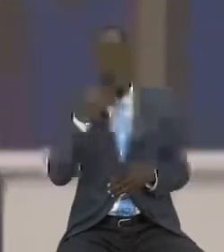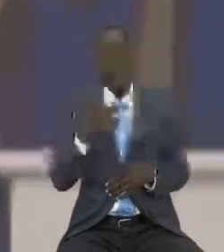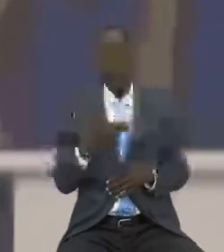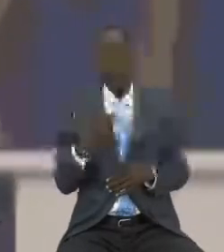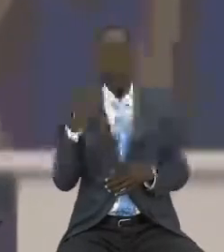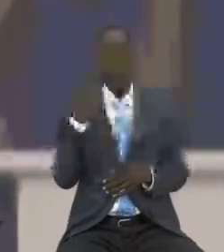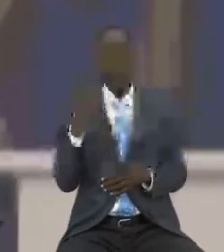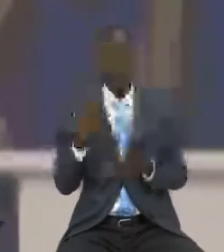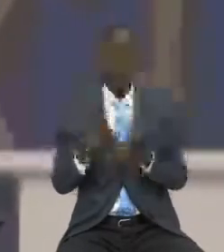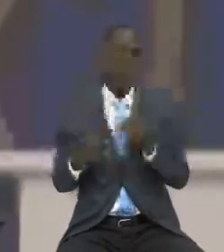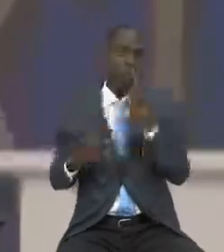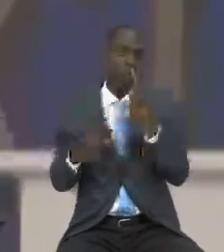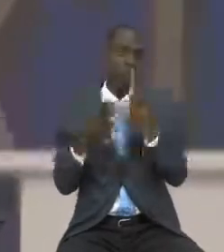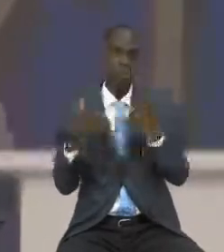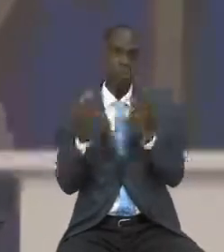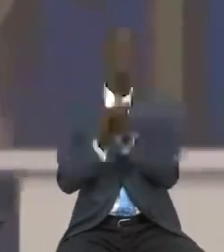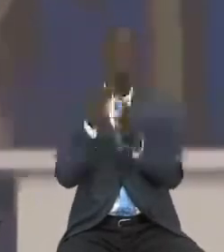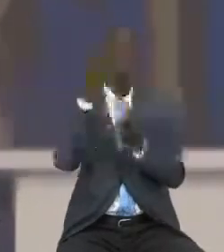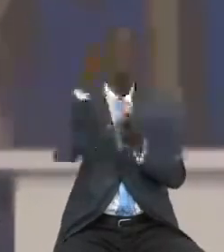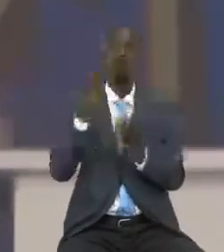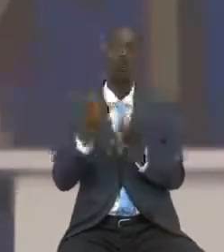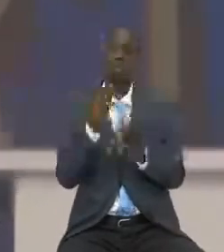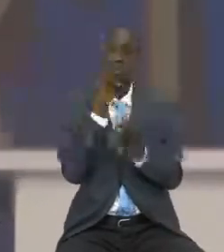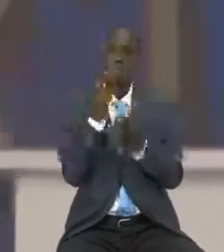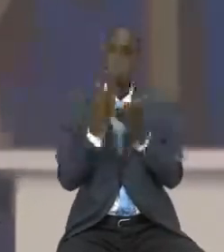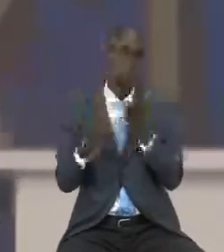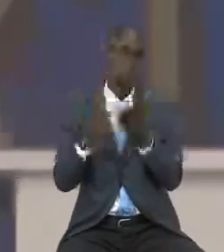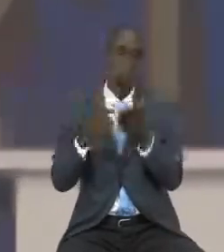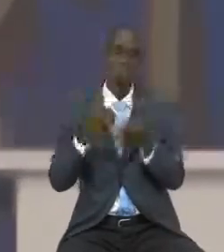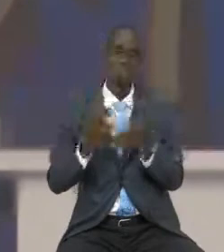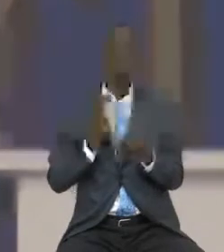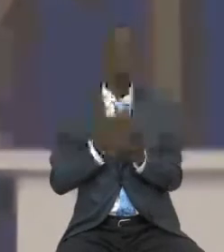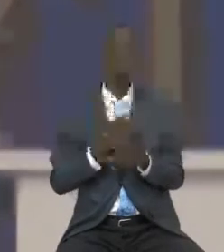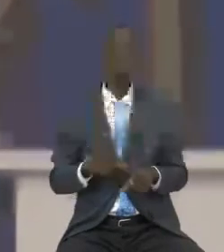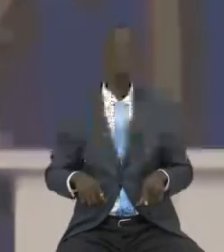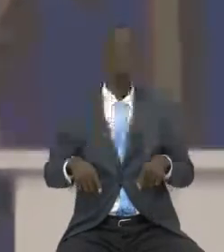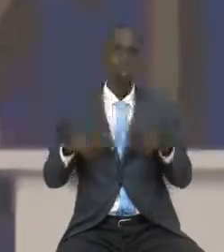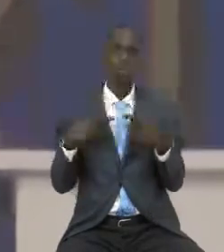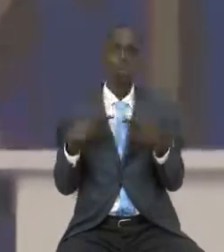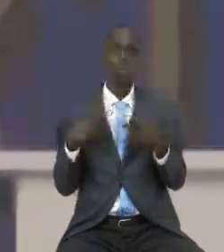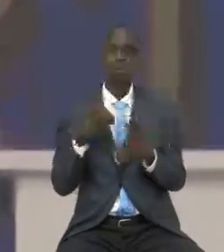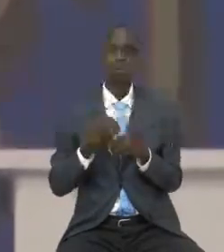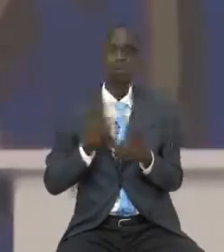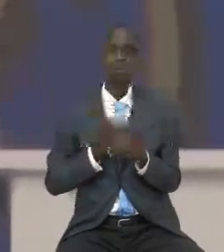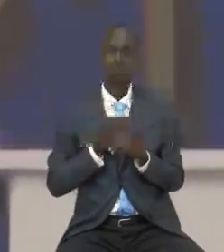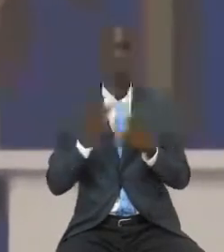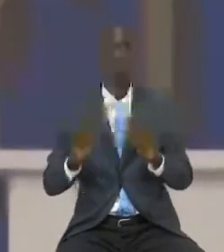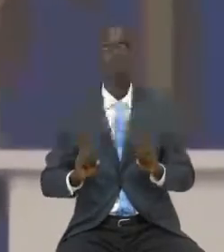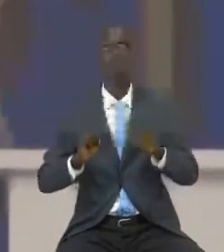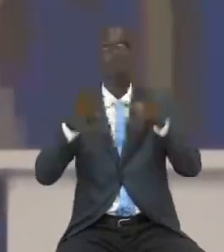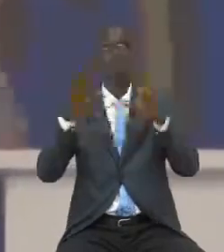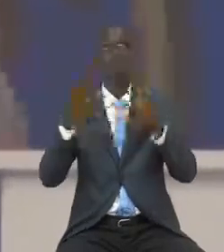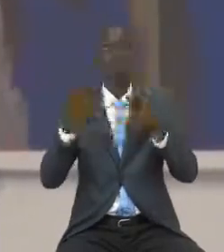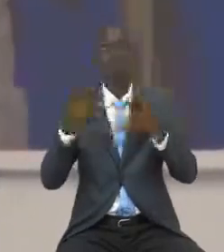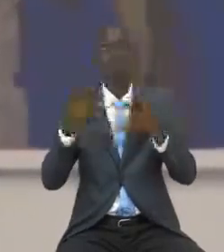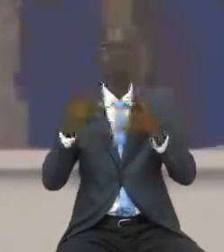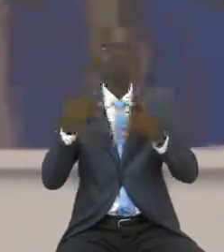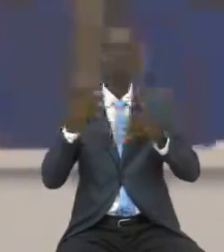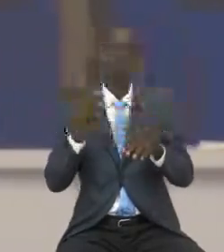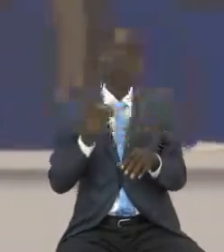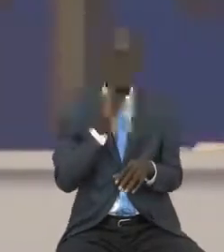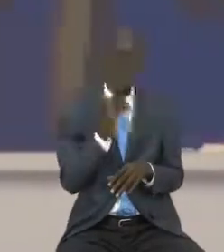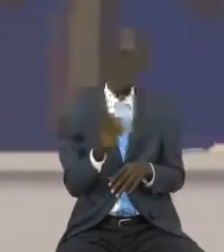that God is checking in our lives, in our ministry, in our devotion, in our consecration,